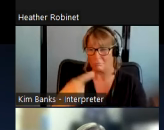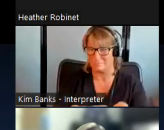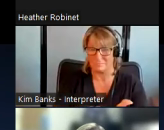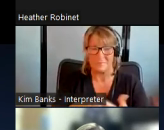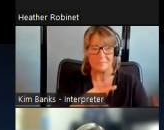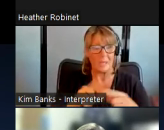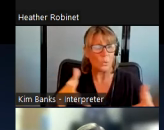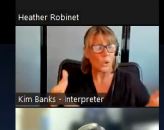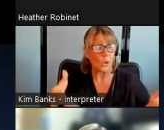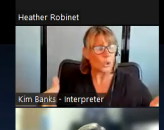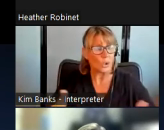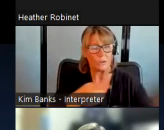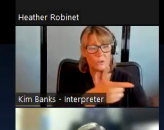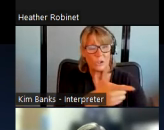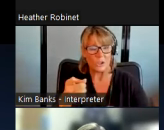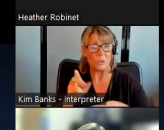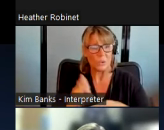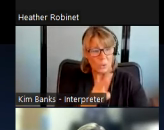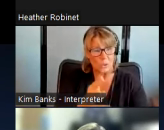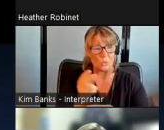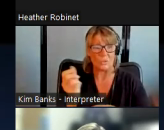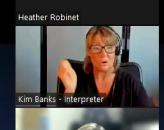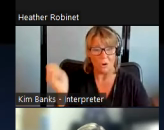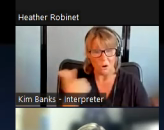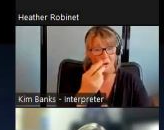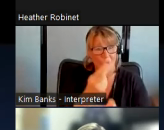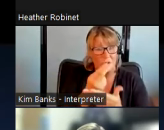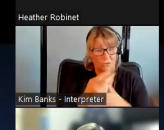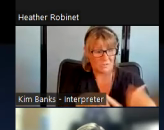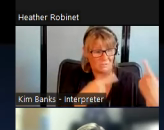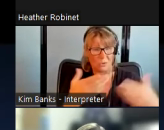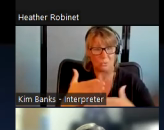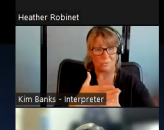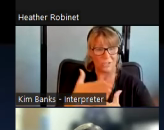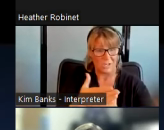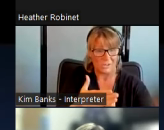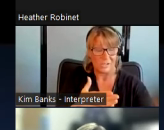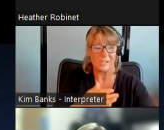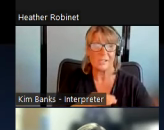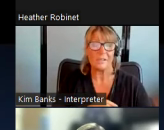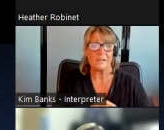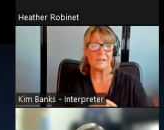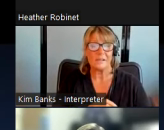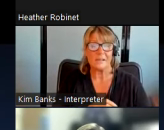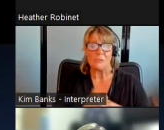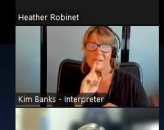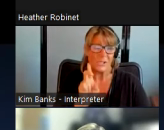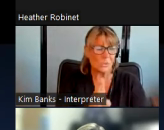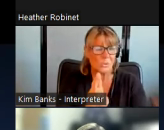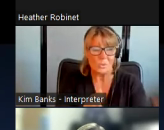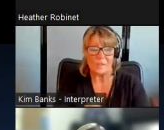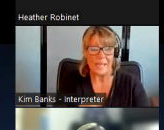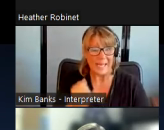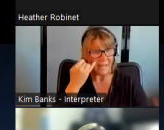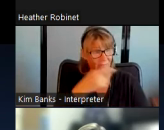encourage you to use the resources that we've shared with you. Go to them, especially if you're